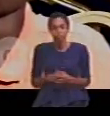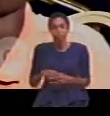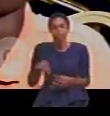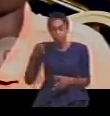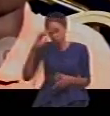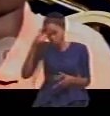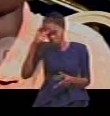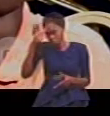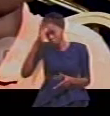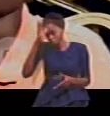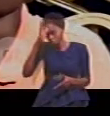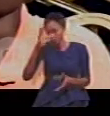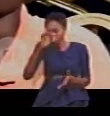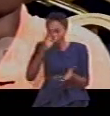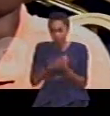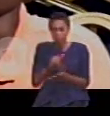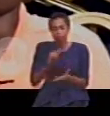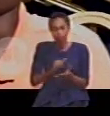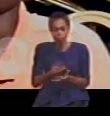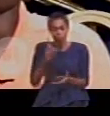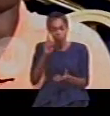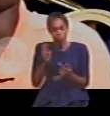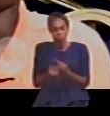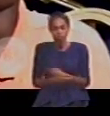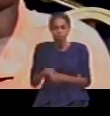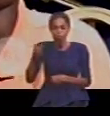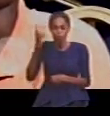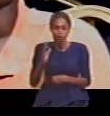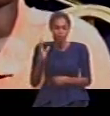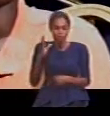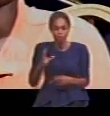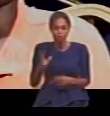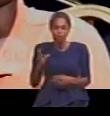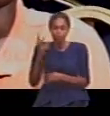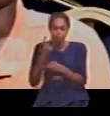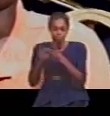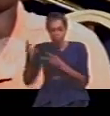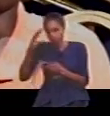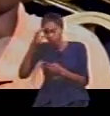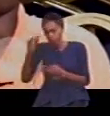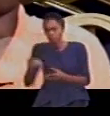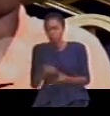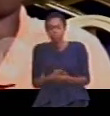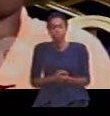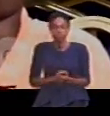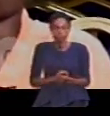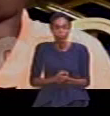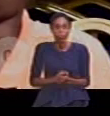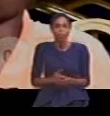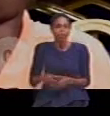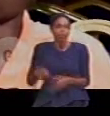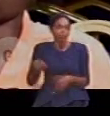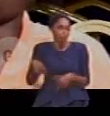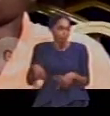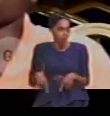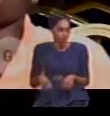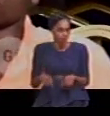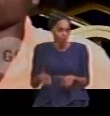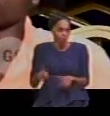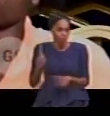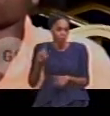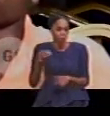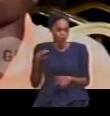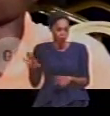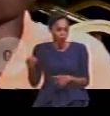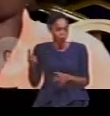visit him. And to my surprise, it's during one of these GCK,